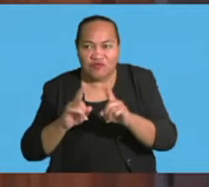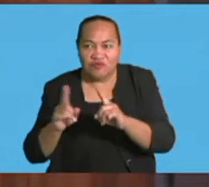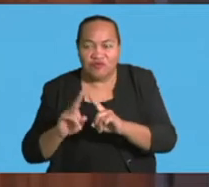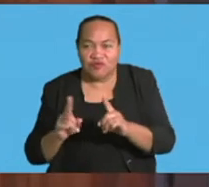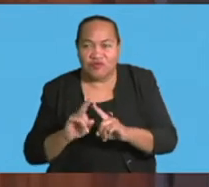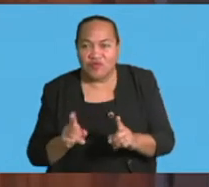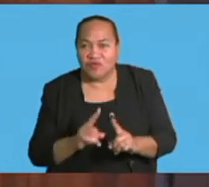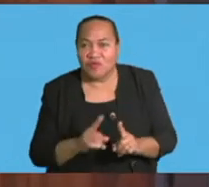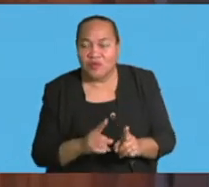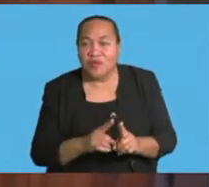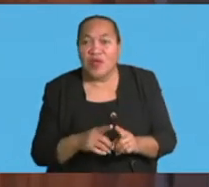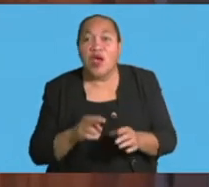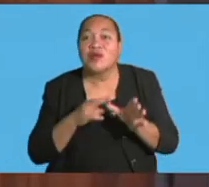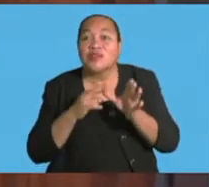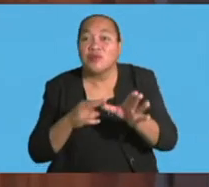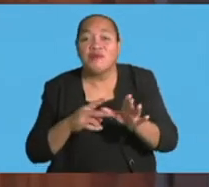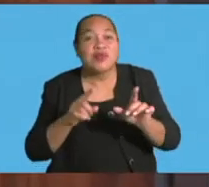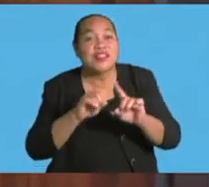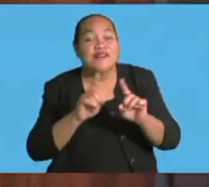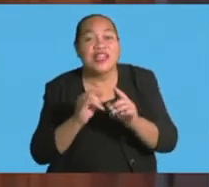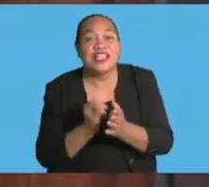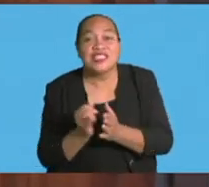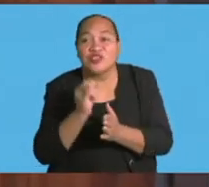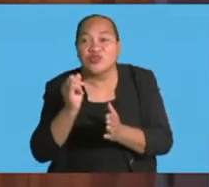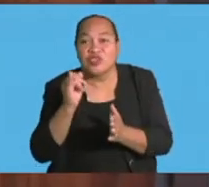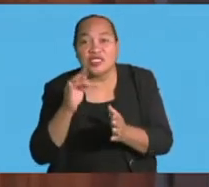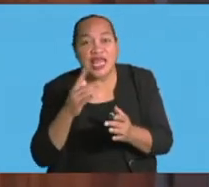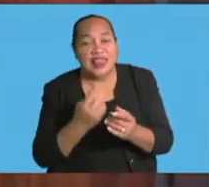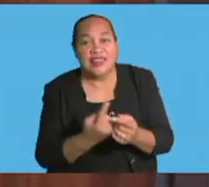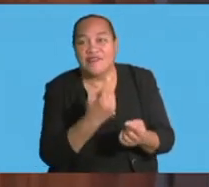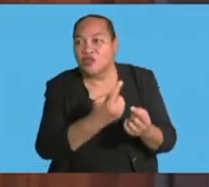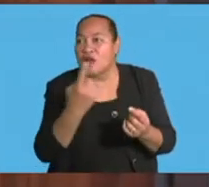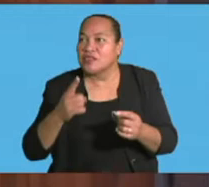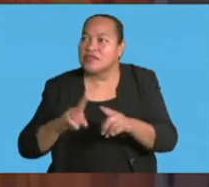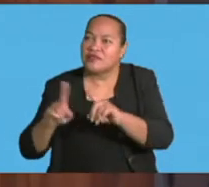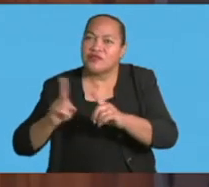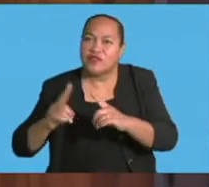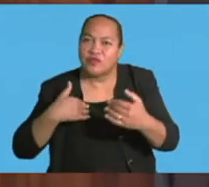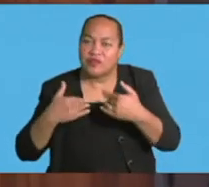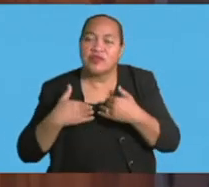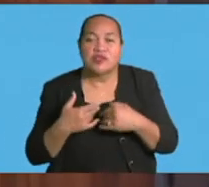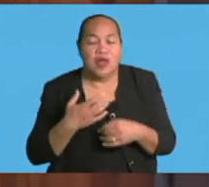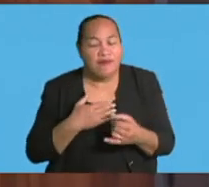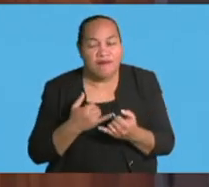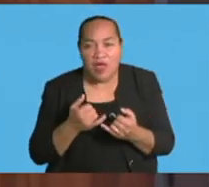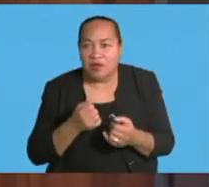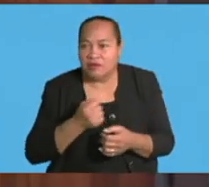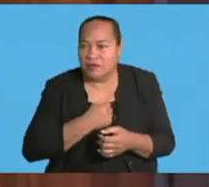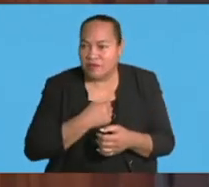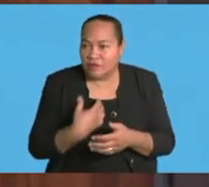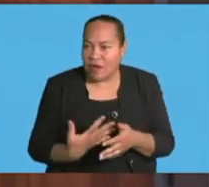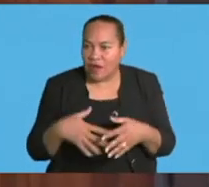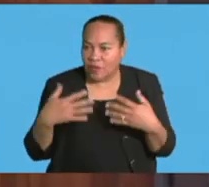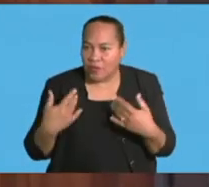institutions, organizations, and individuals. In fact, Mr. Speaker, sir, I'm very impressed with the way the